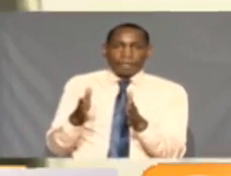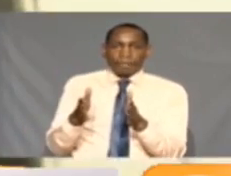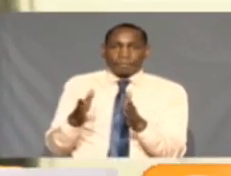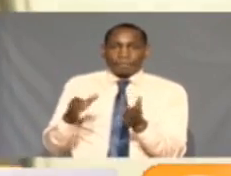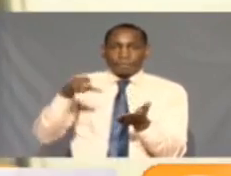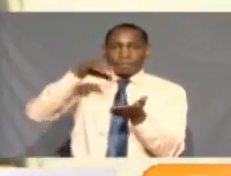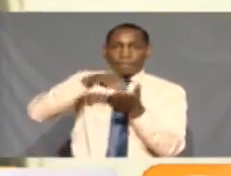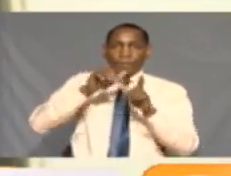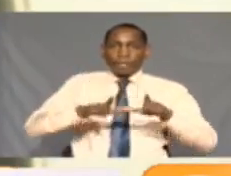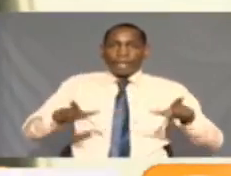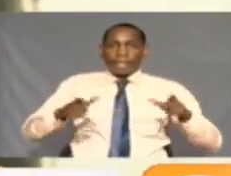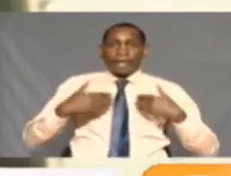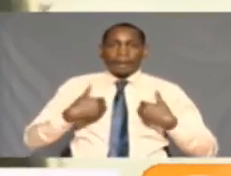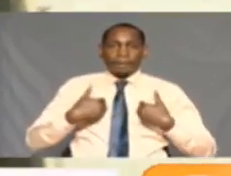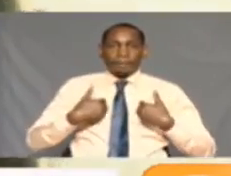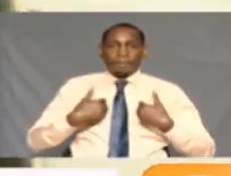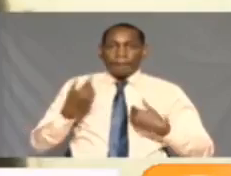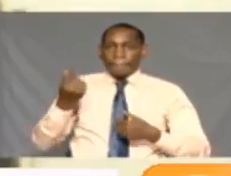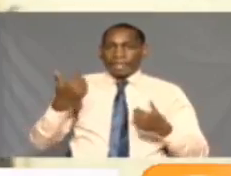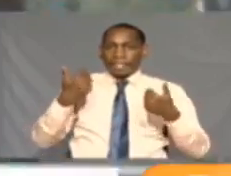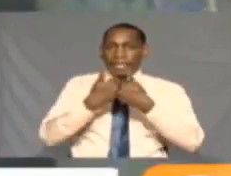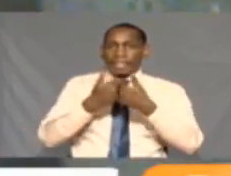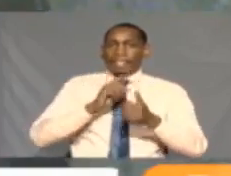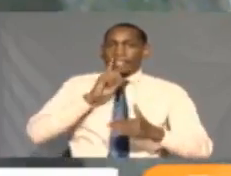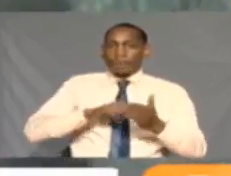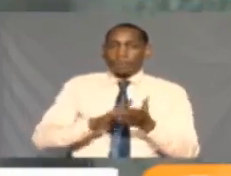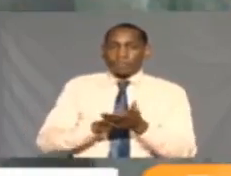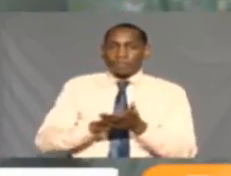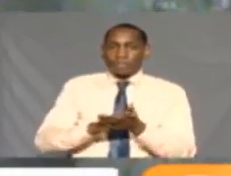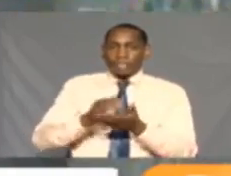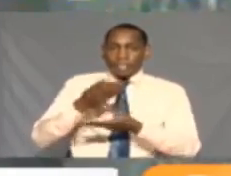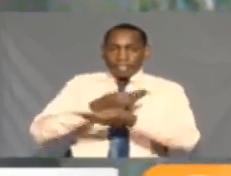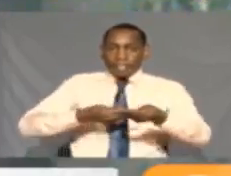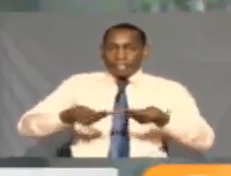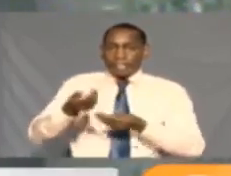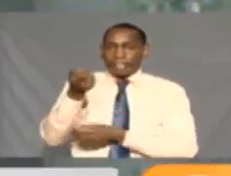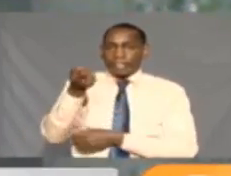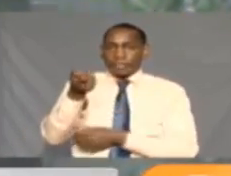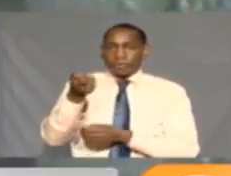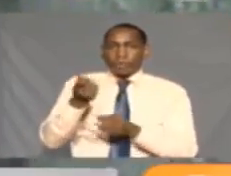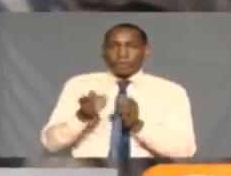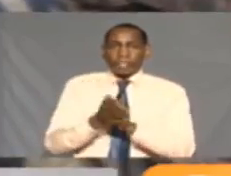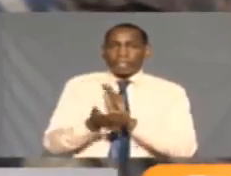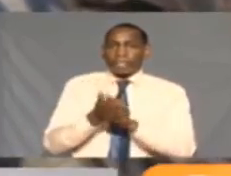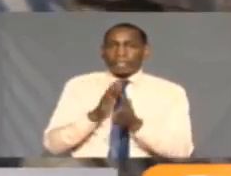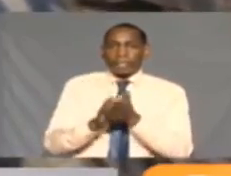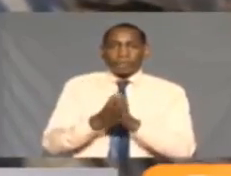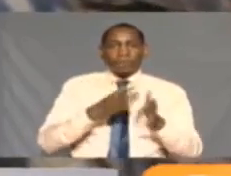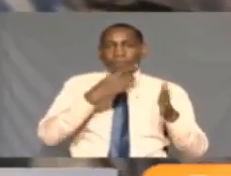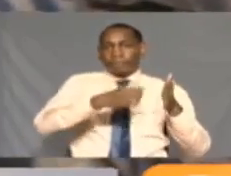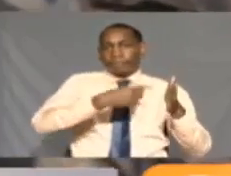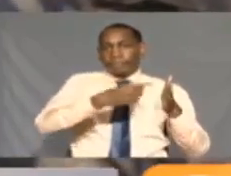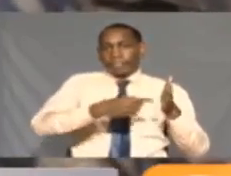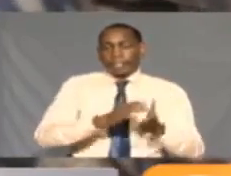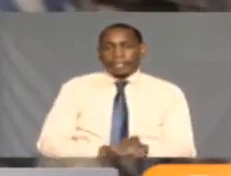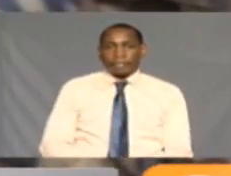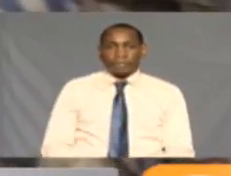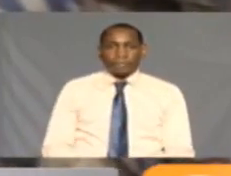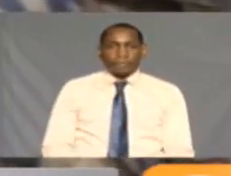Portland has been facing financial challenges, which it attributes to low sales and obsolete machinery.